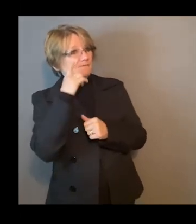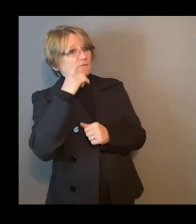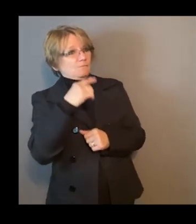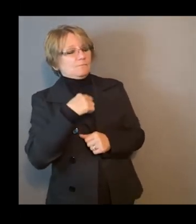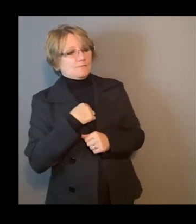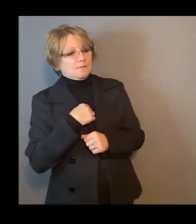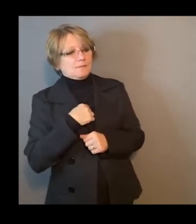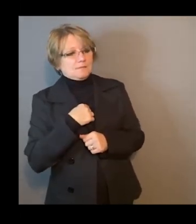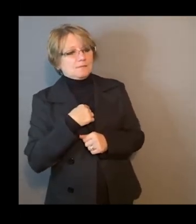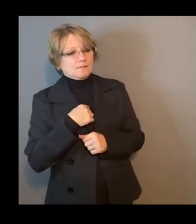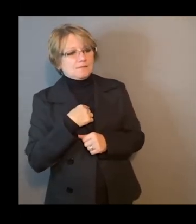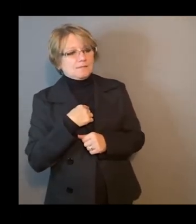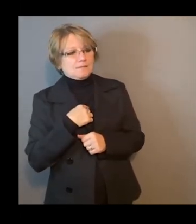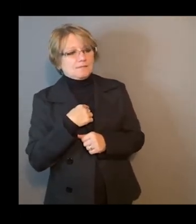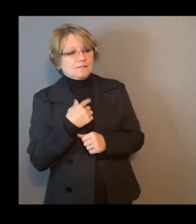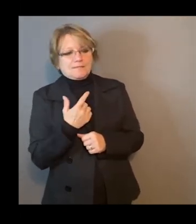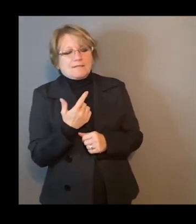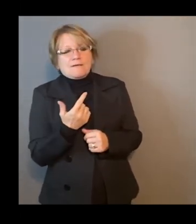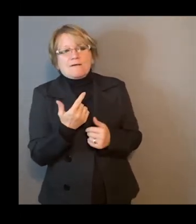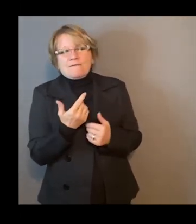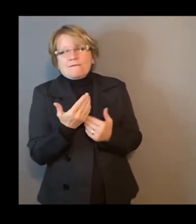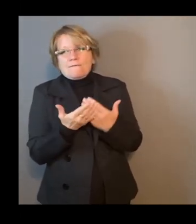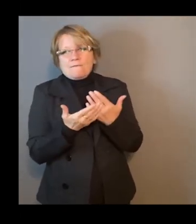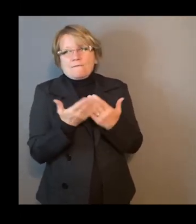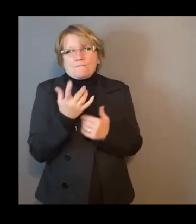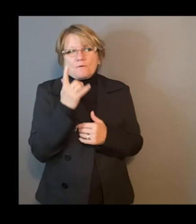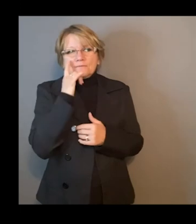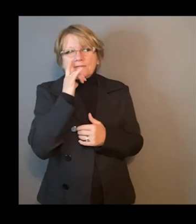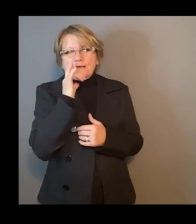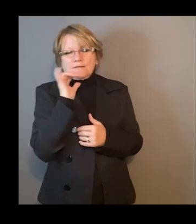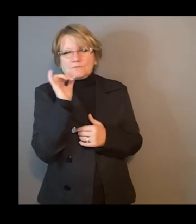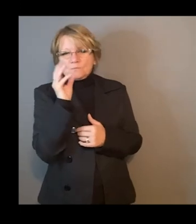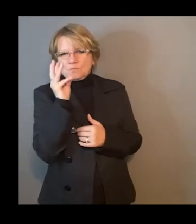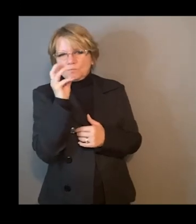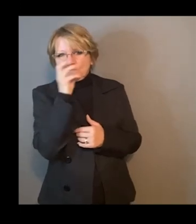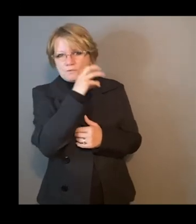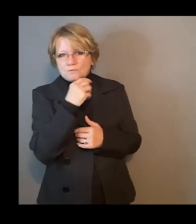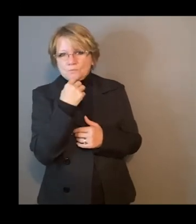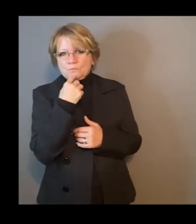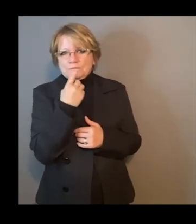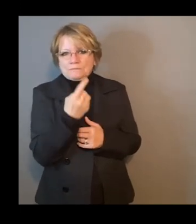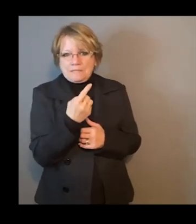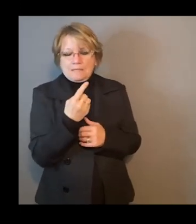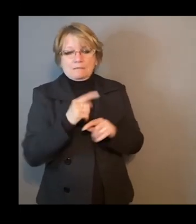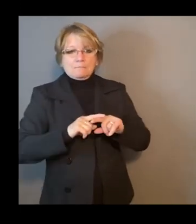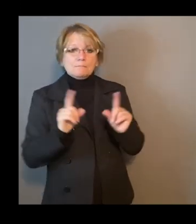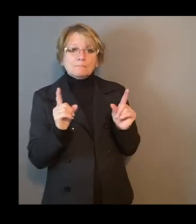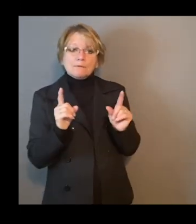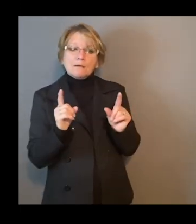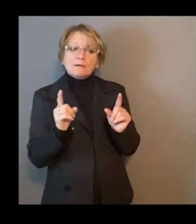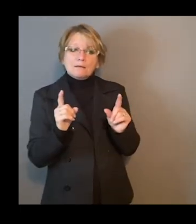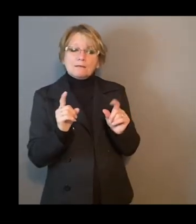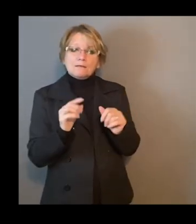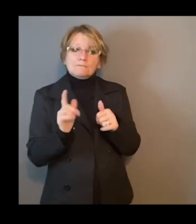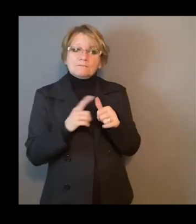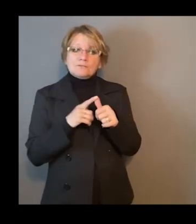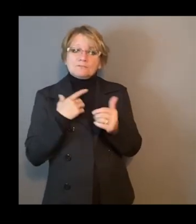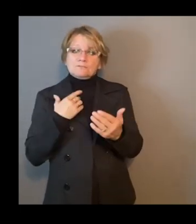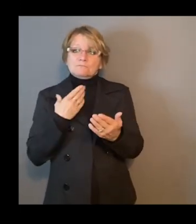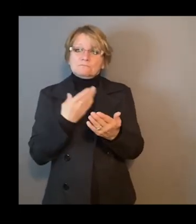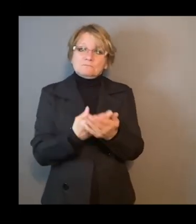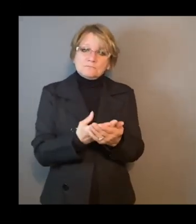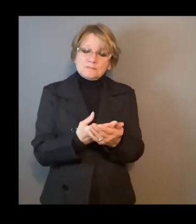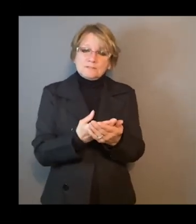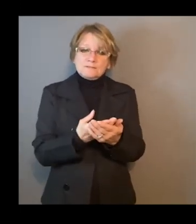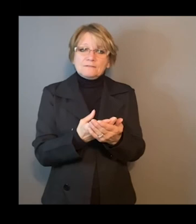Yeah, so for me, it's like, it almost sounds like weird, like even saying this, like when I first